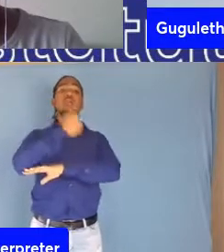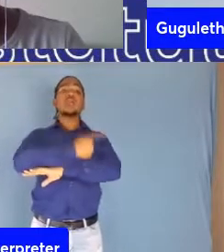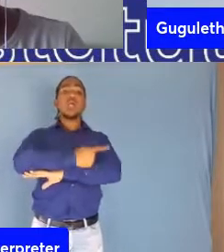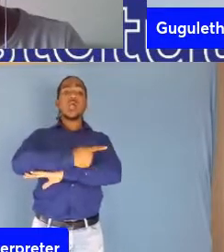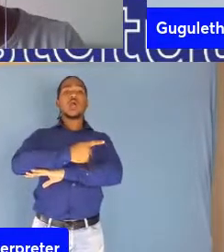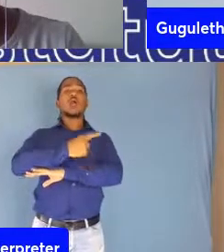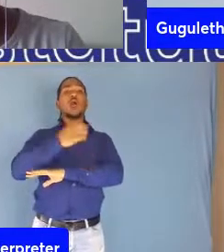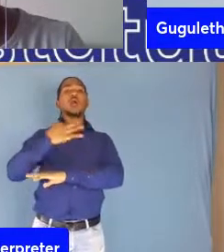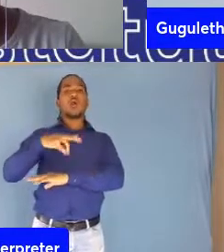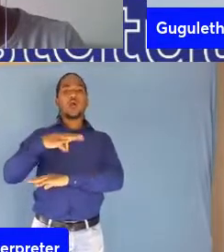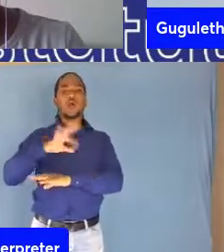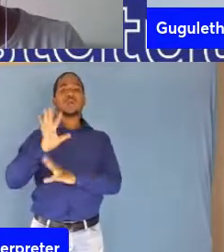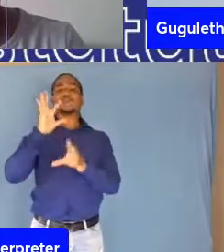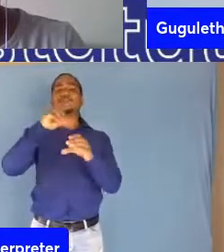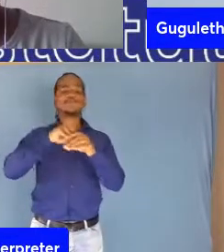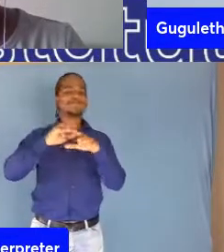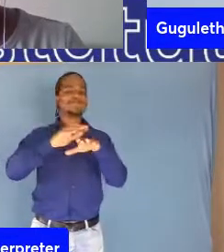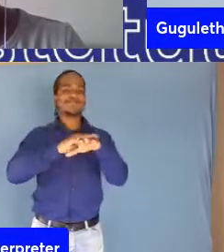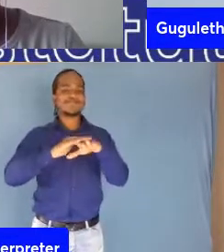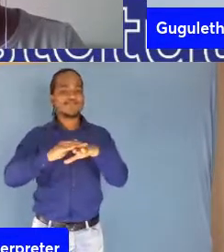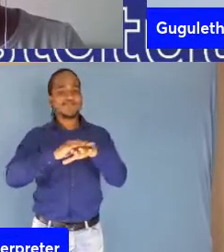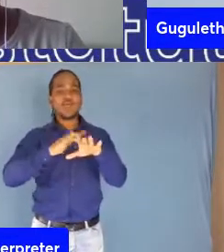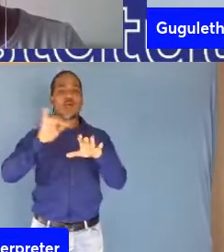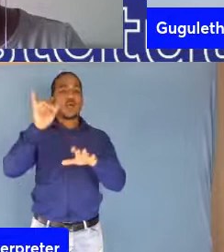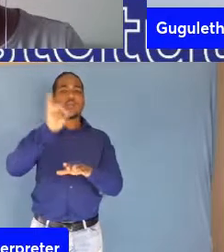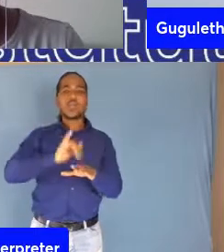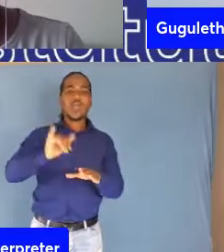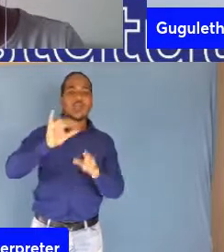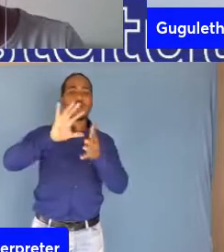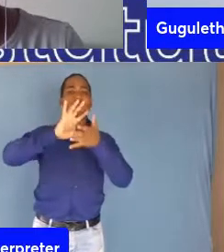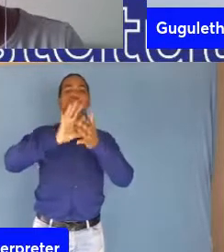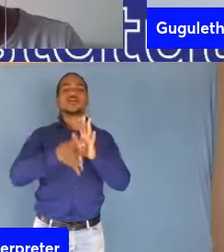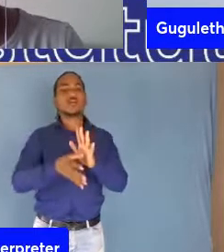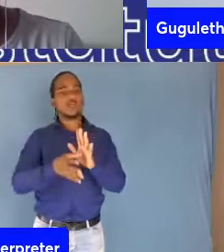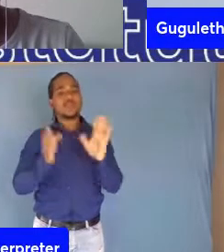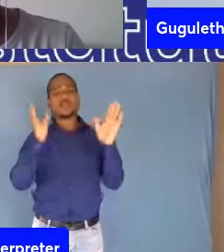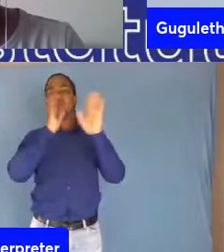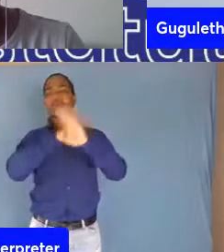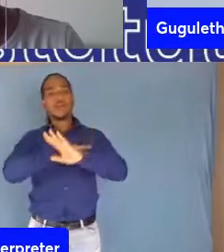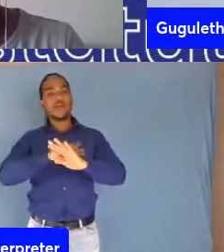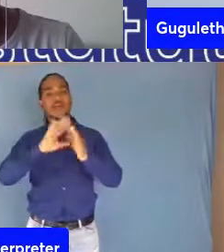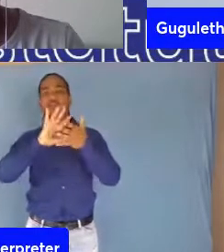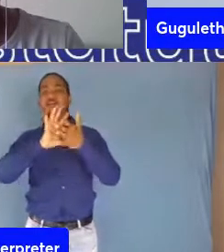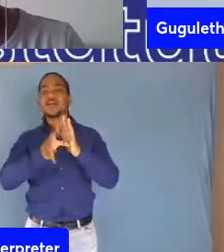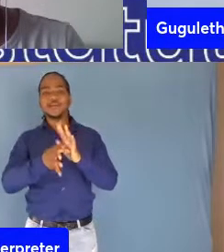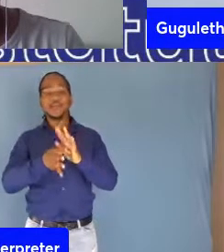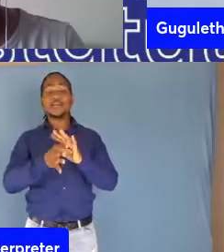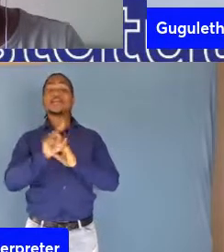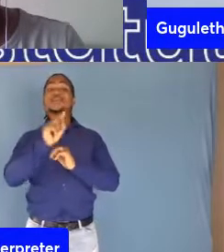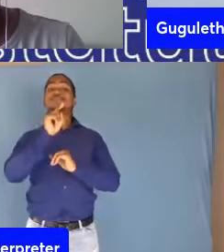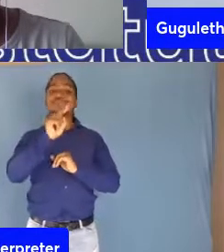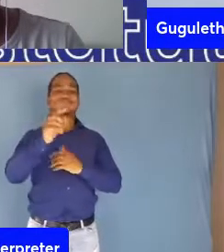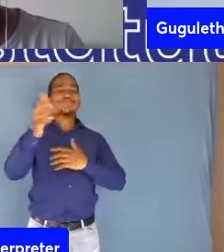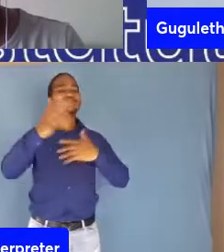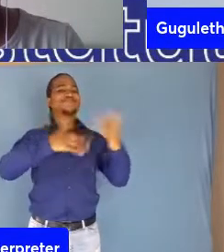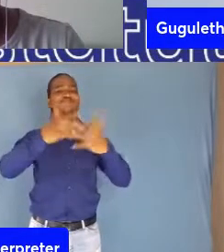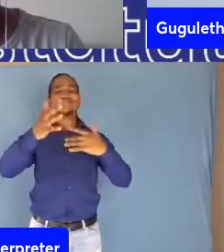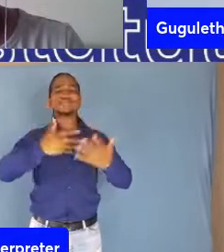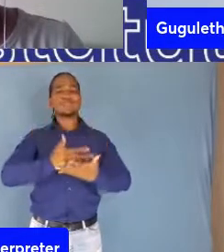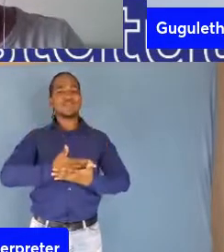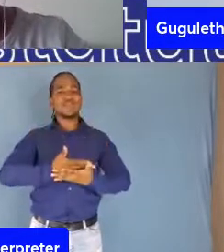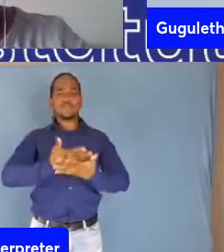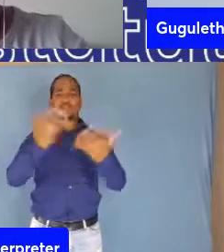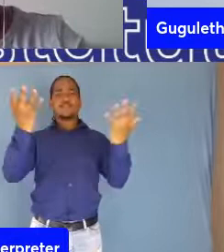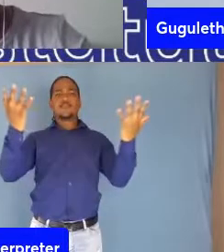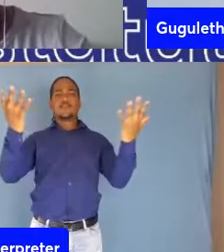everybody, brown, yellow, with a disability, without a disability. That's everybody. And it can start